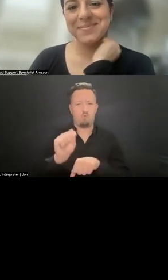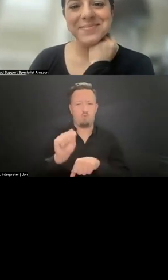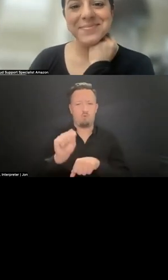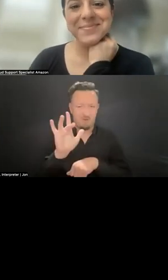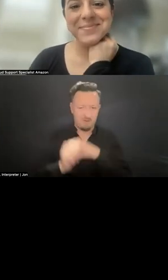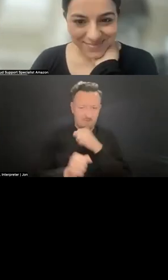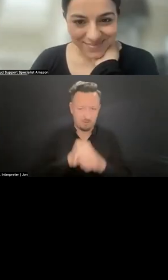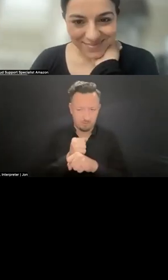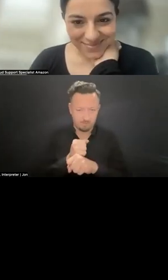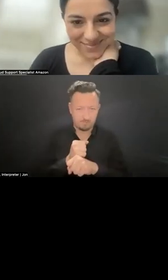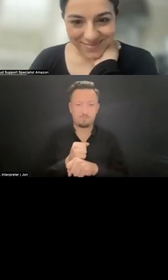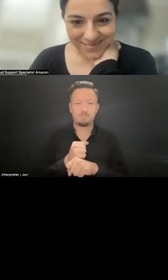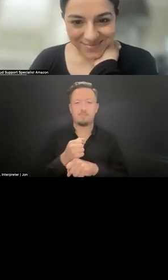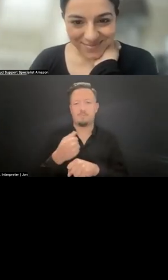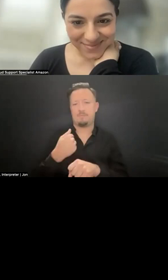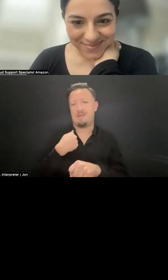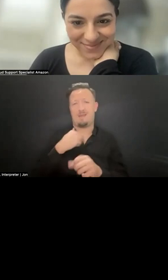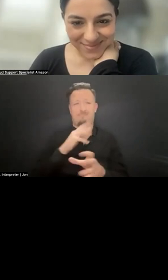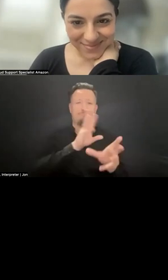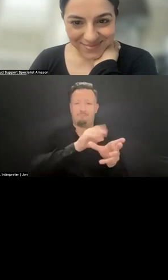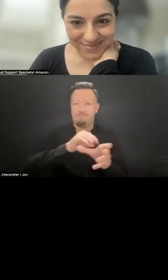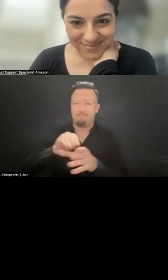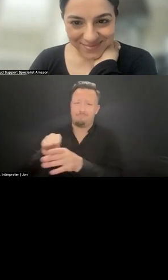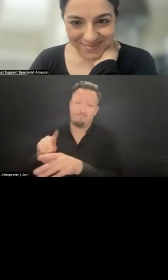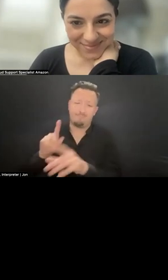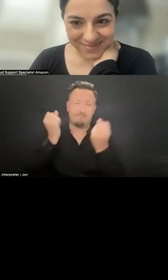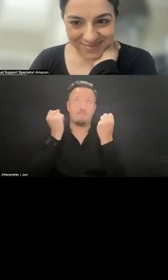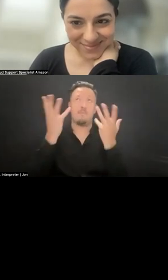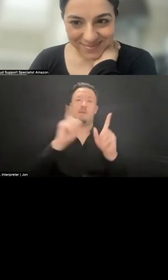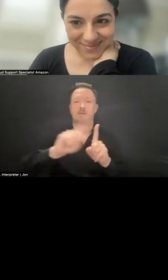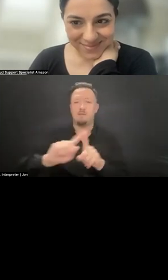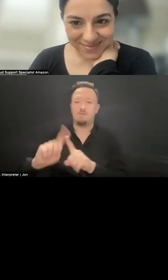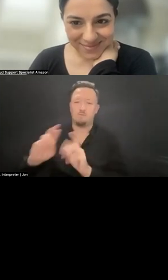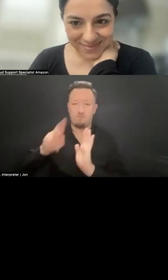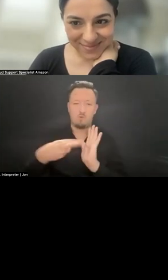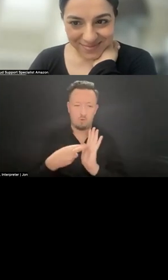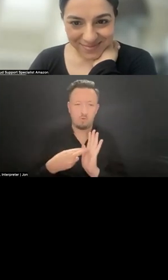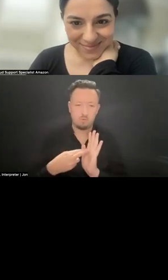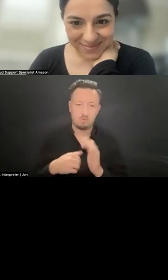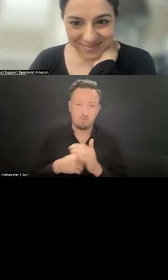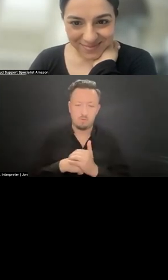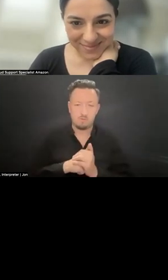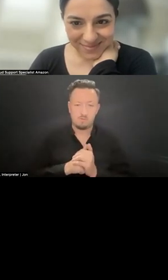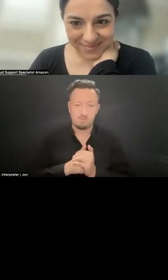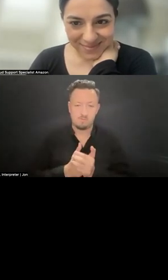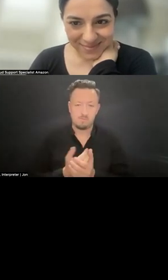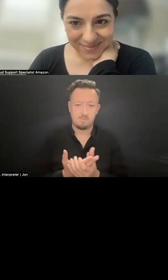know, every role that you can think of, I pretty much handle. And make sure my marker